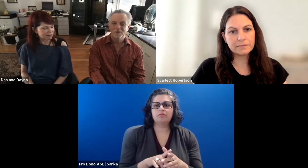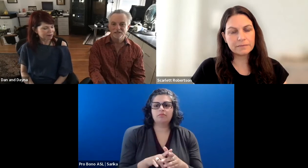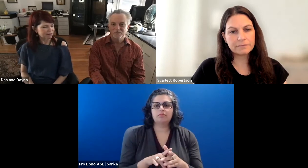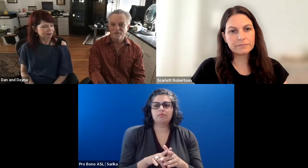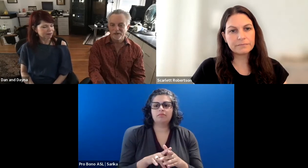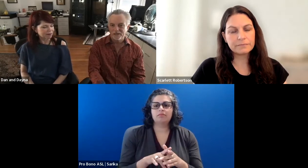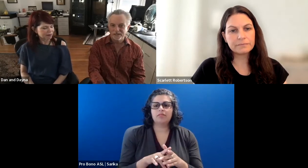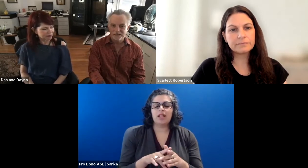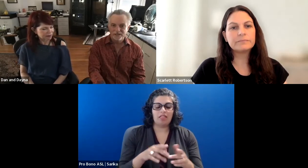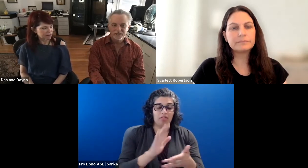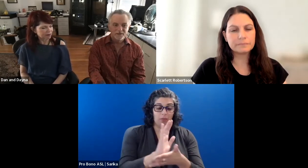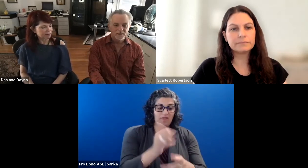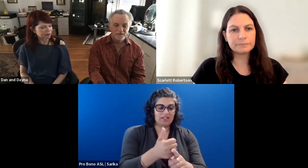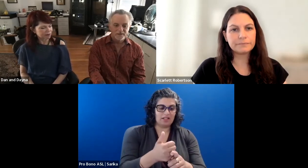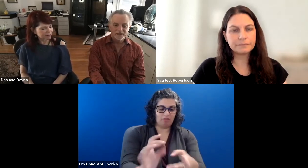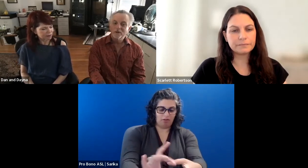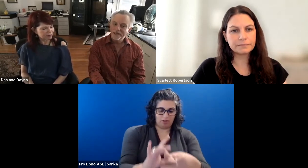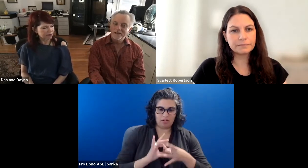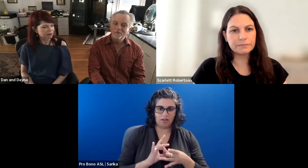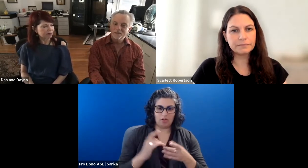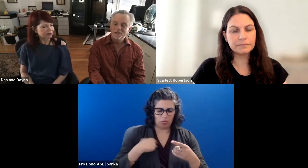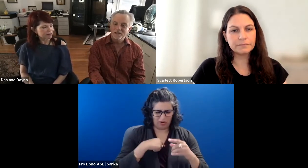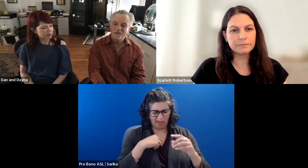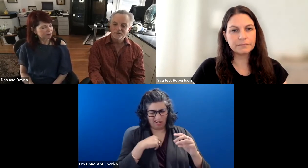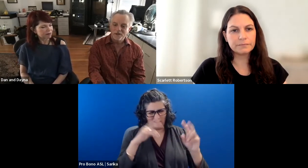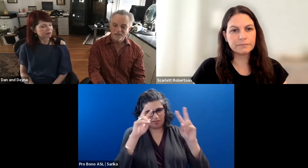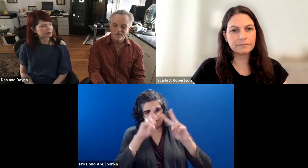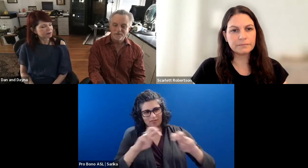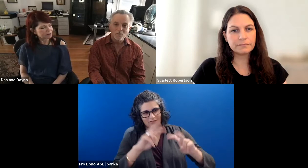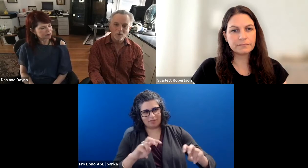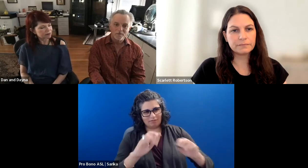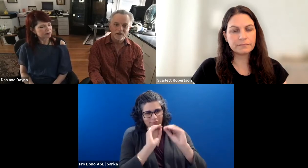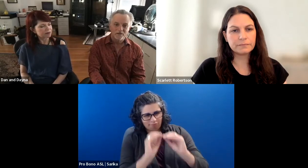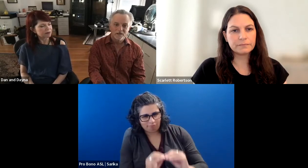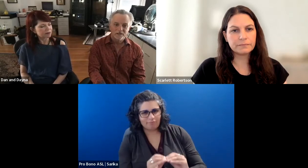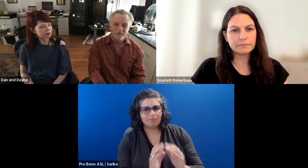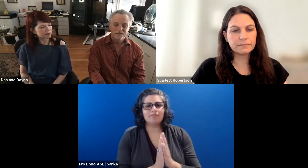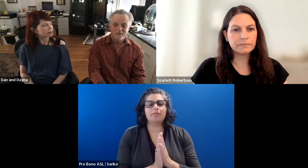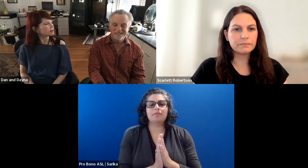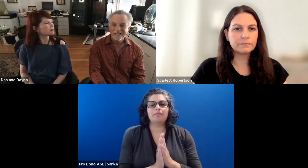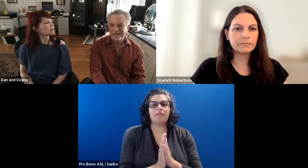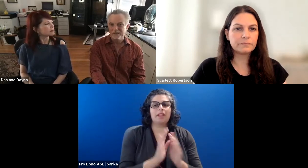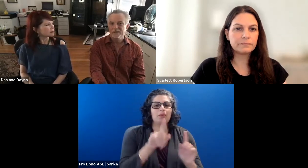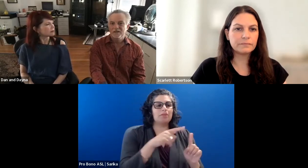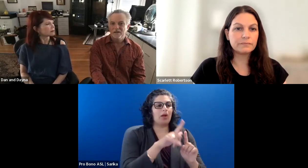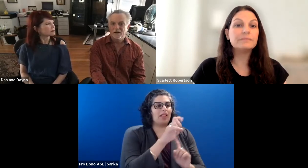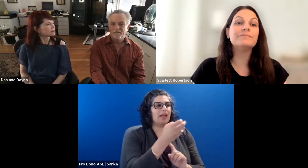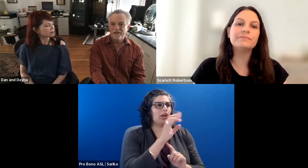back to us as we were editing it, that it really was as much, if not more, about Leonard's